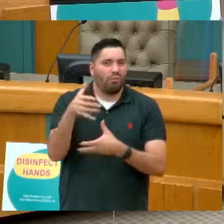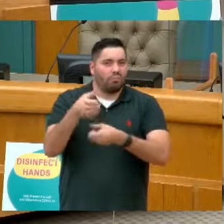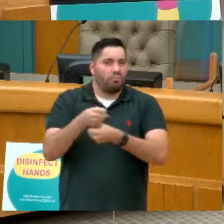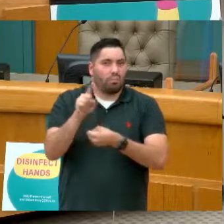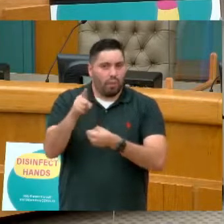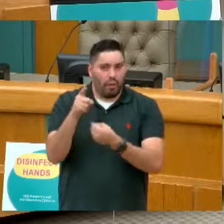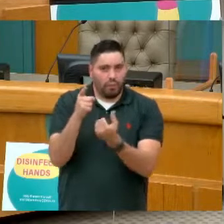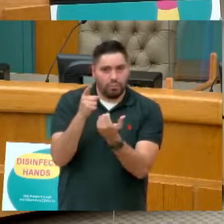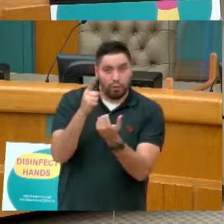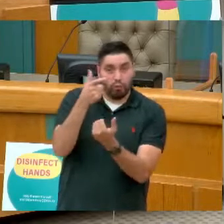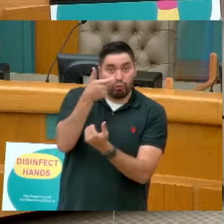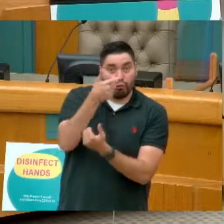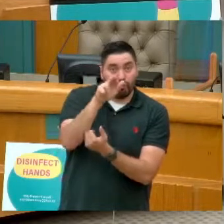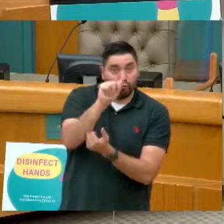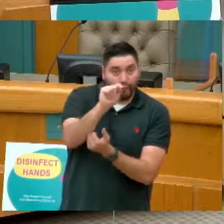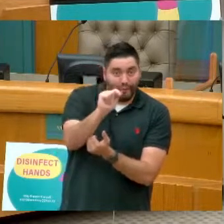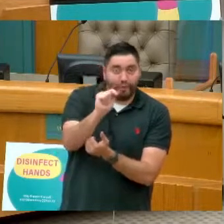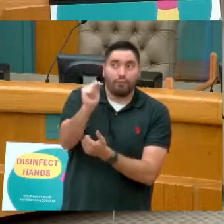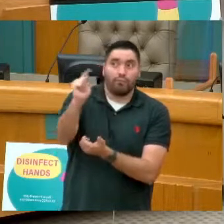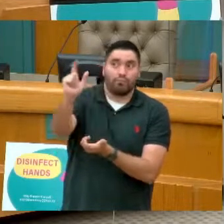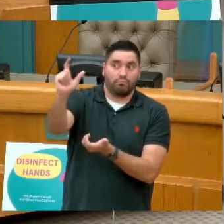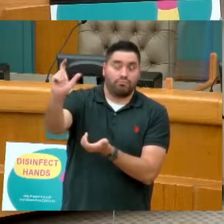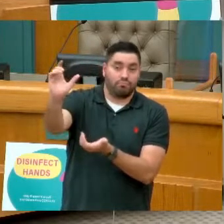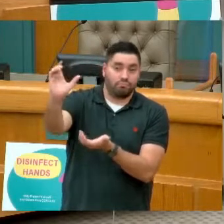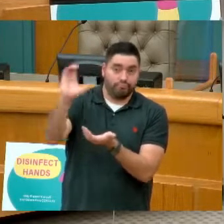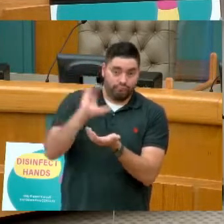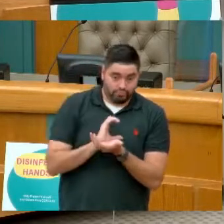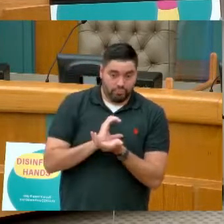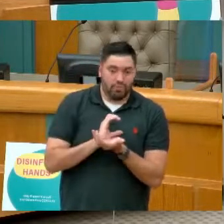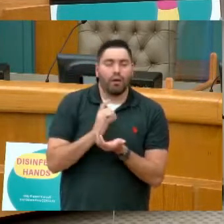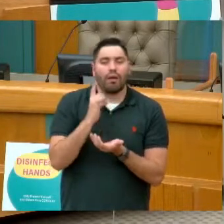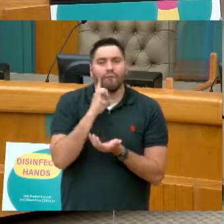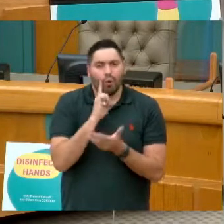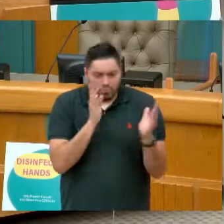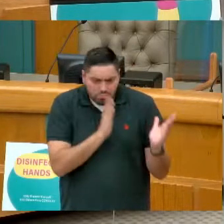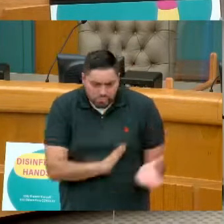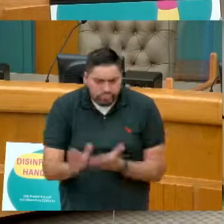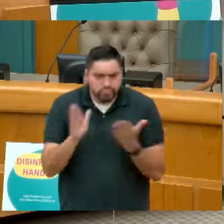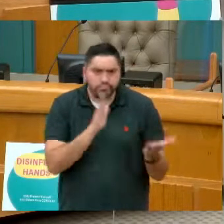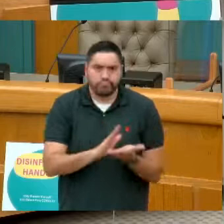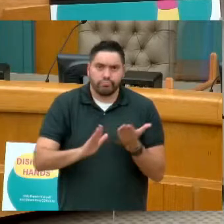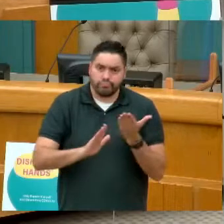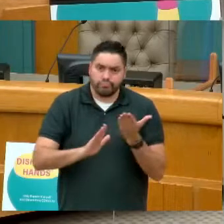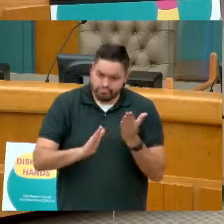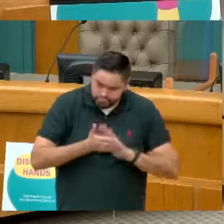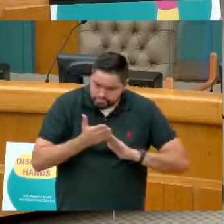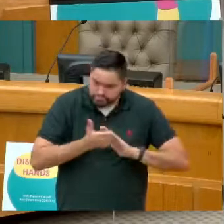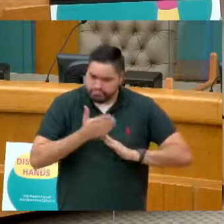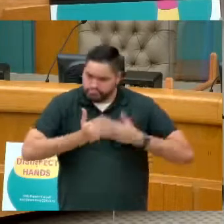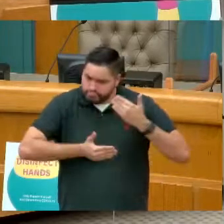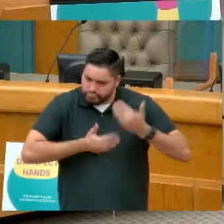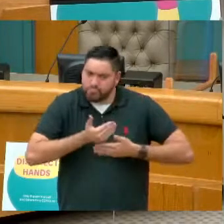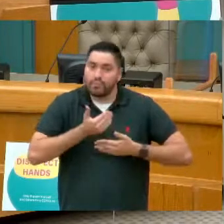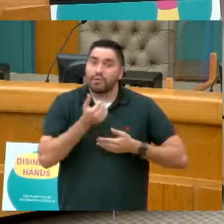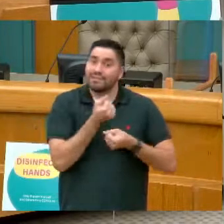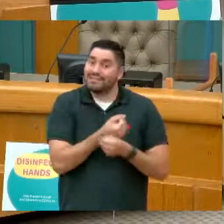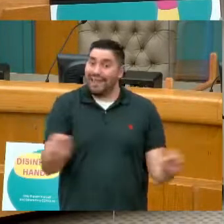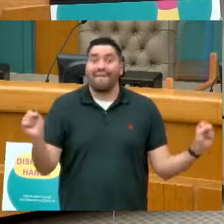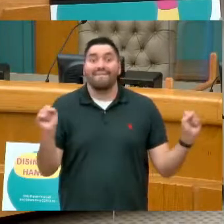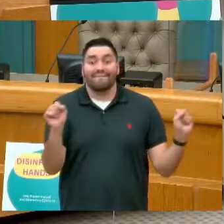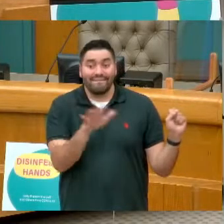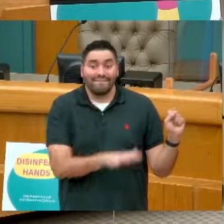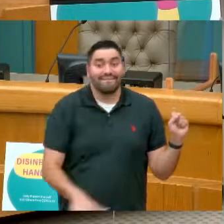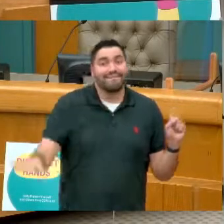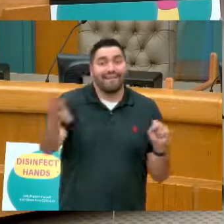year. And it gives me great pride to say that Nueces County, along with many other Texas counties, applied for and was awarded a